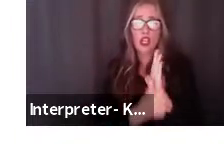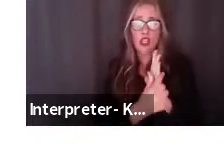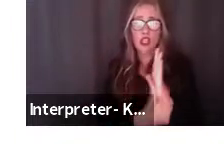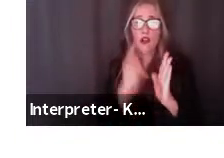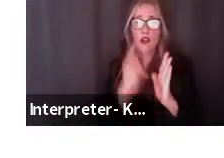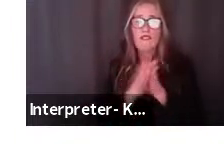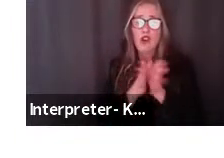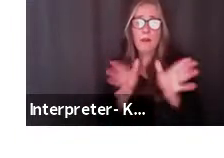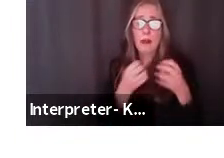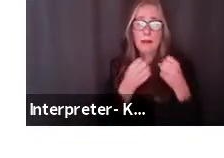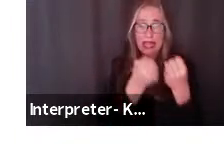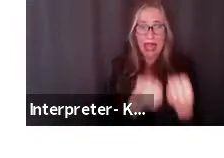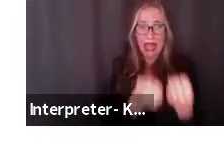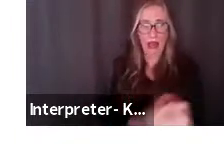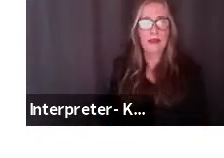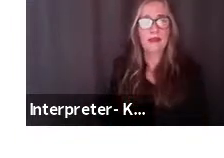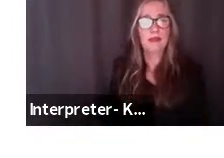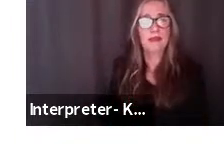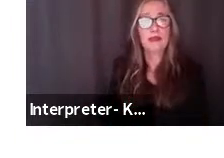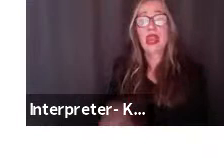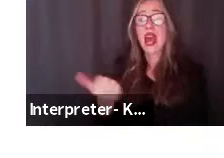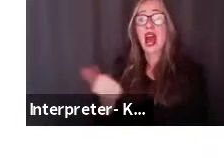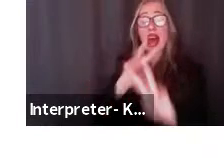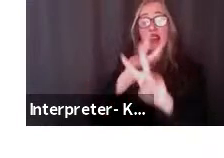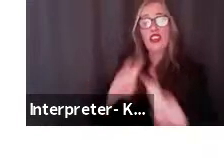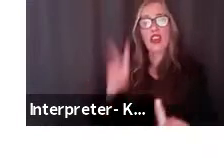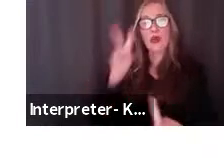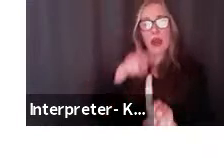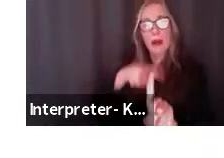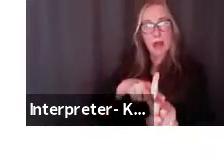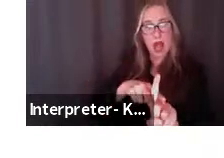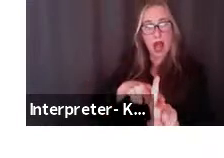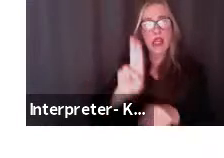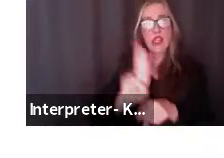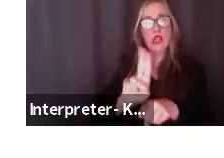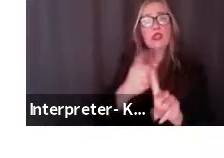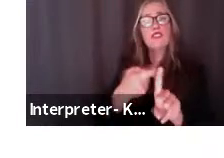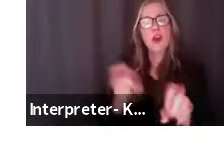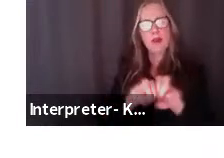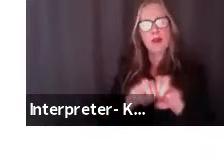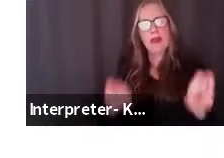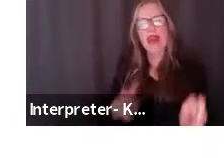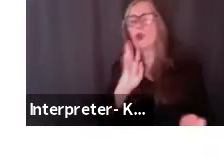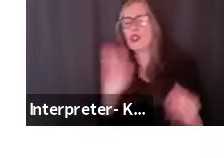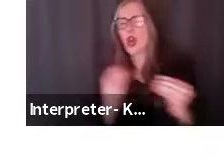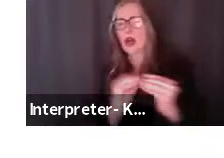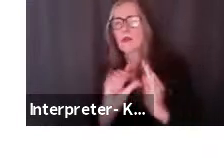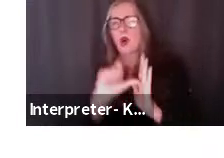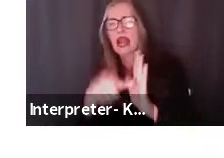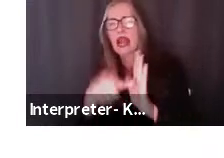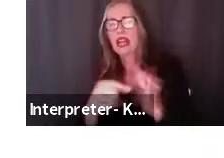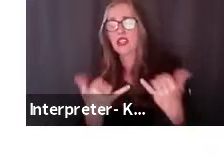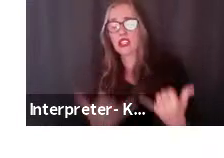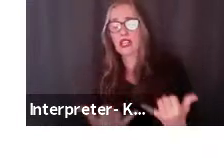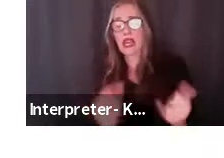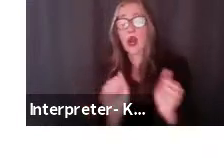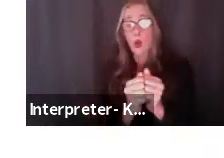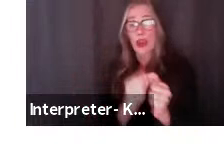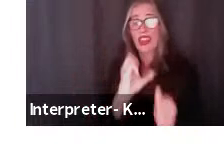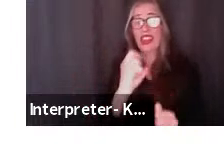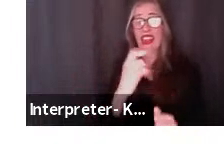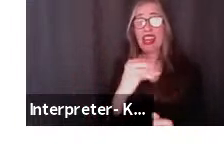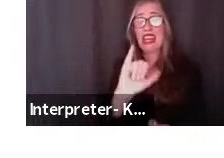one other analysis we've applied to this and this will connect to a panel you'll hear from later today along with cynthia chandler who gave the